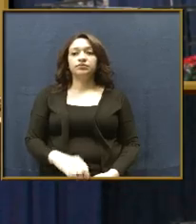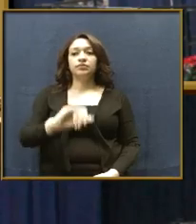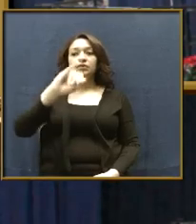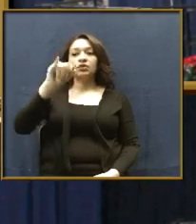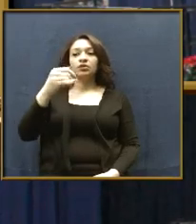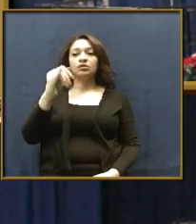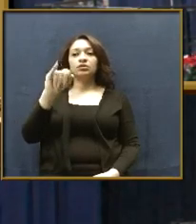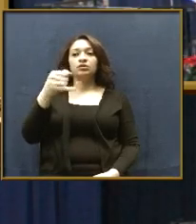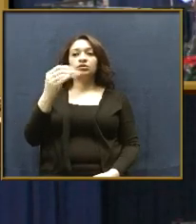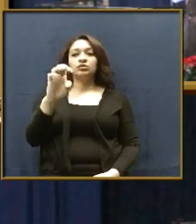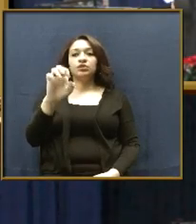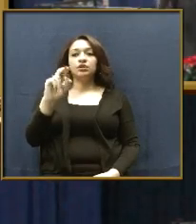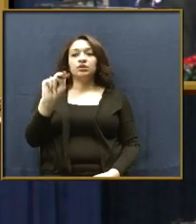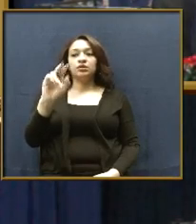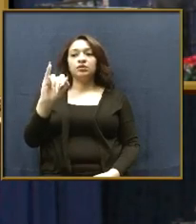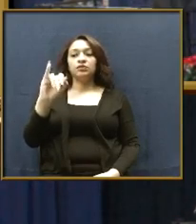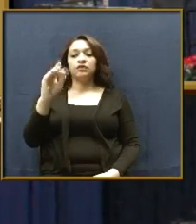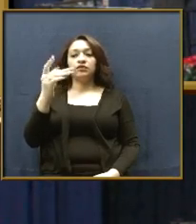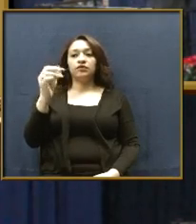Swanson.